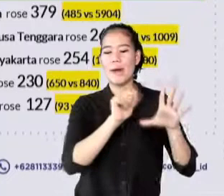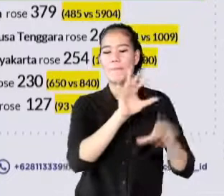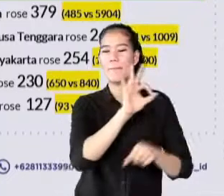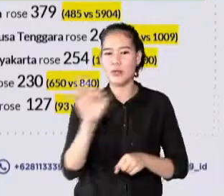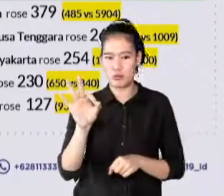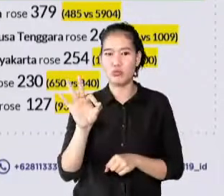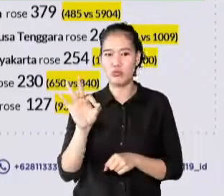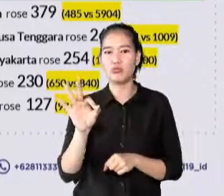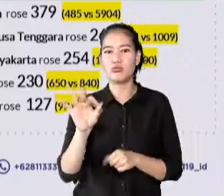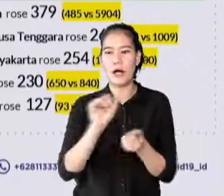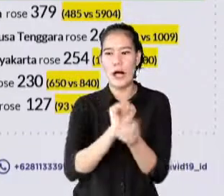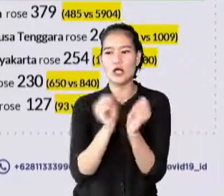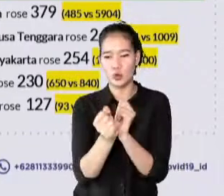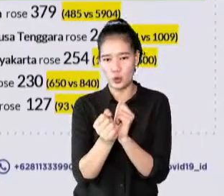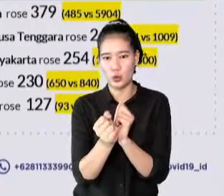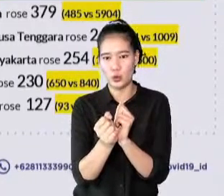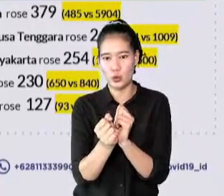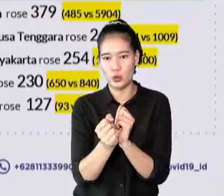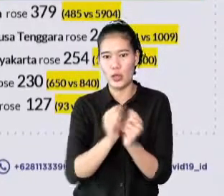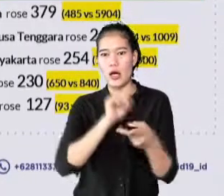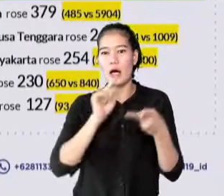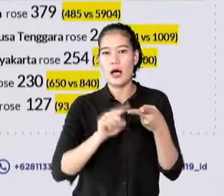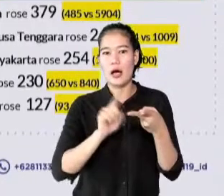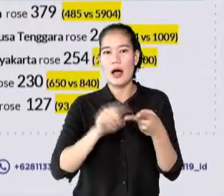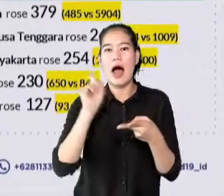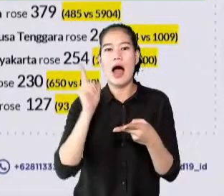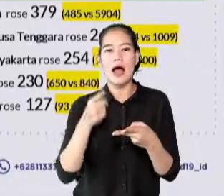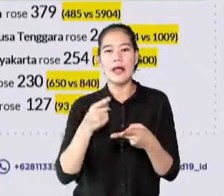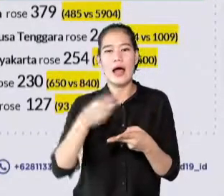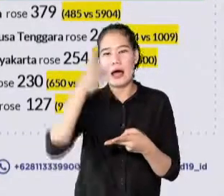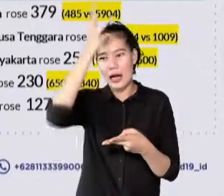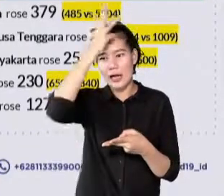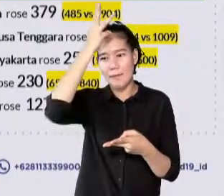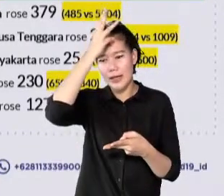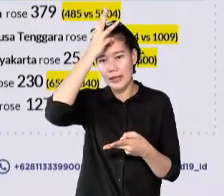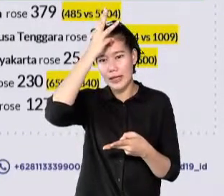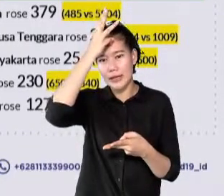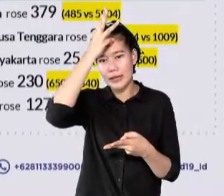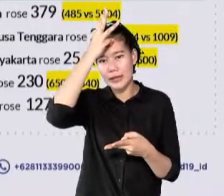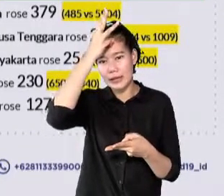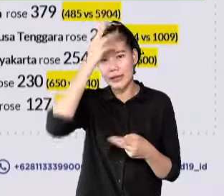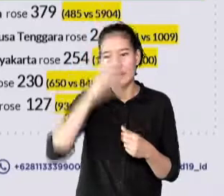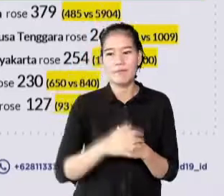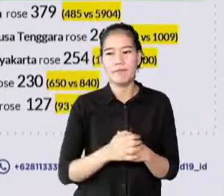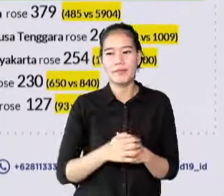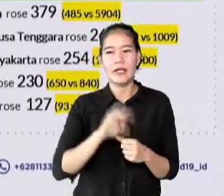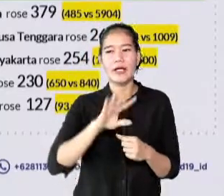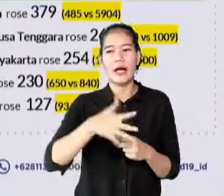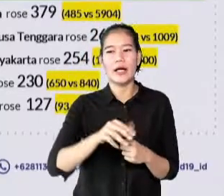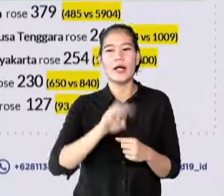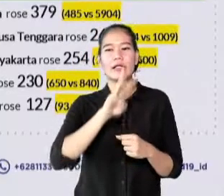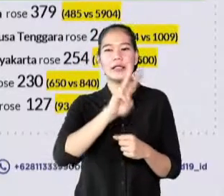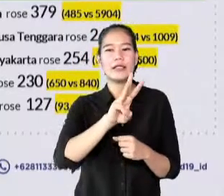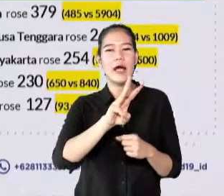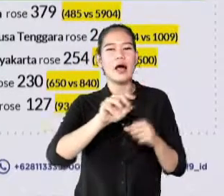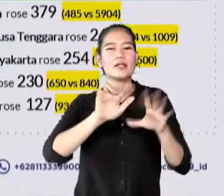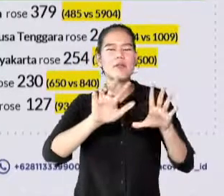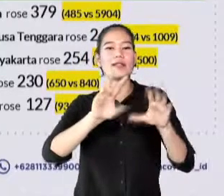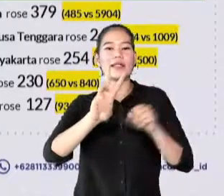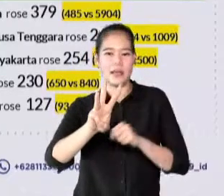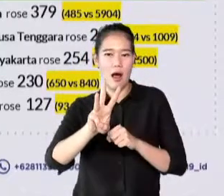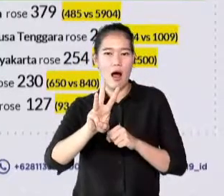1 week, followed by South Kalimantan with 249 cases and Riau